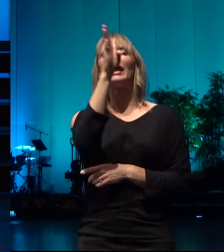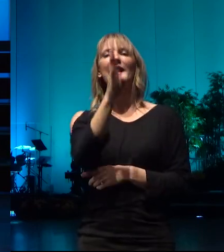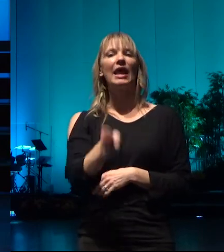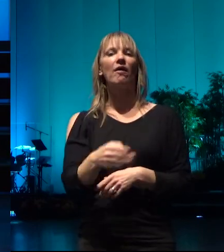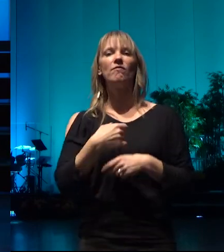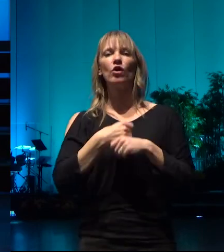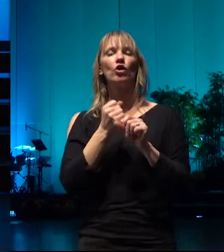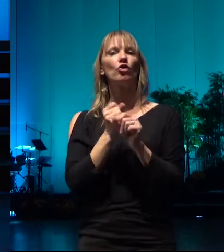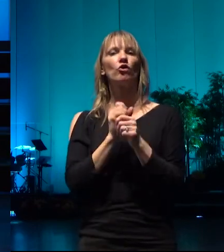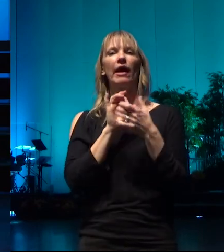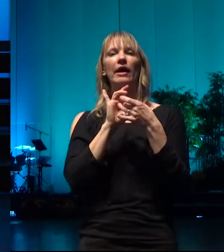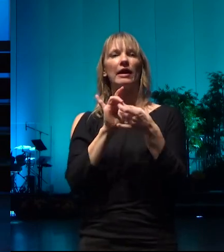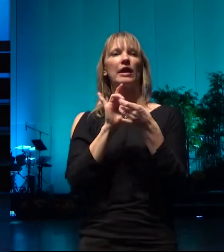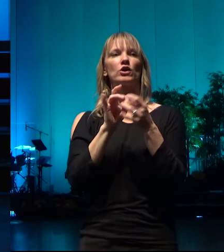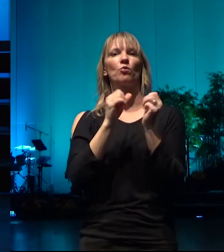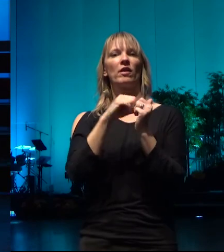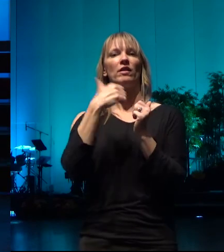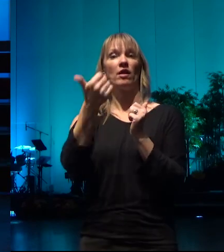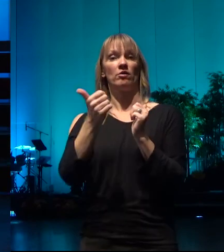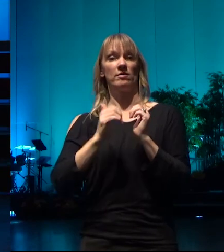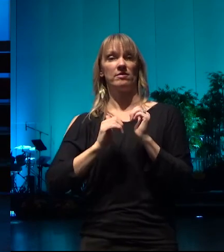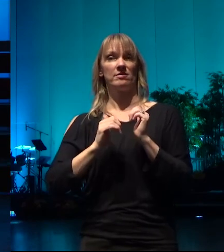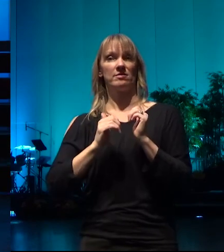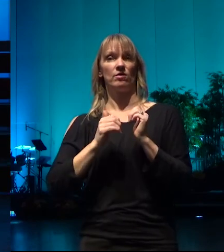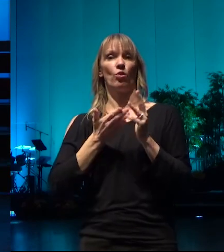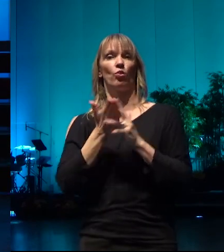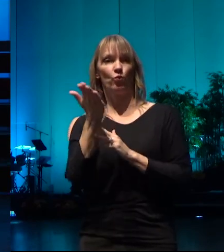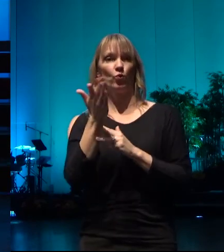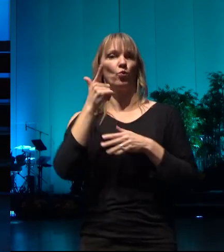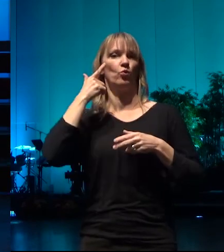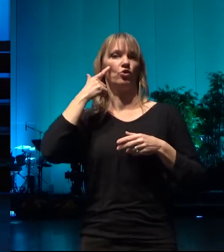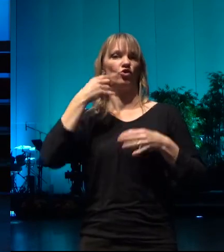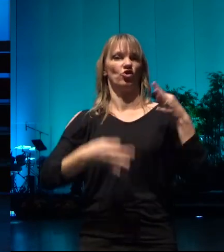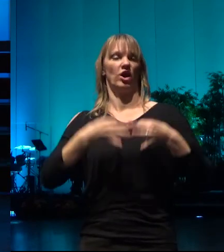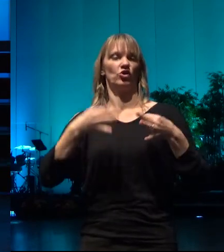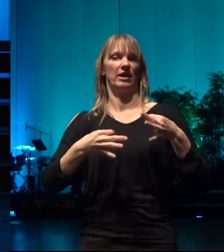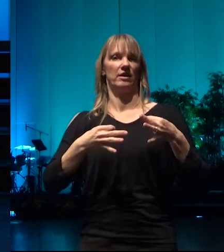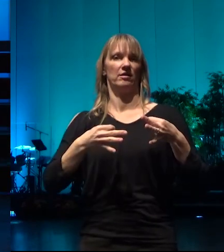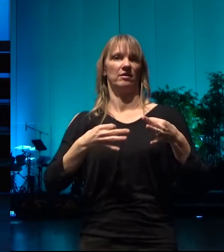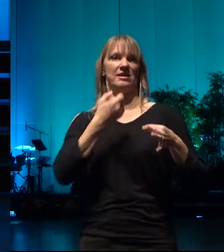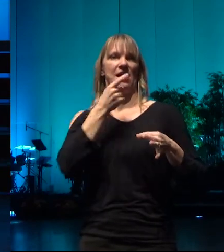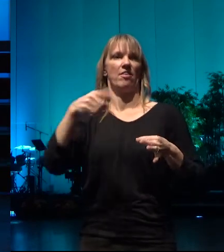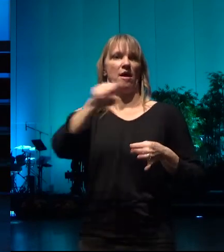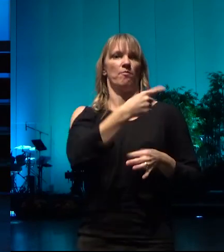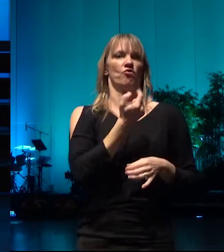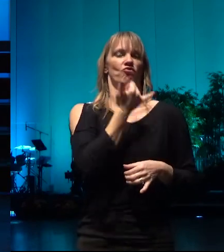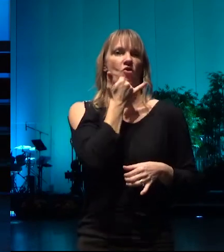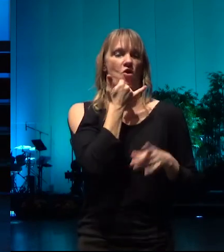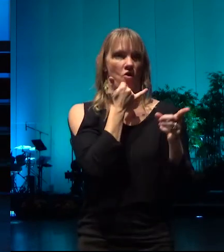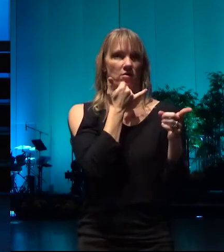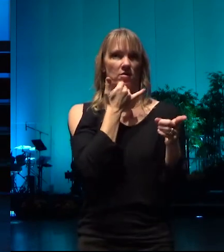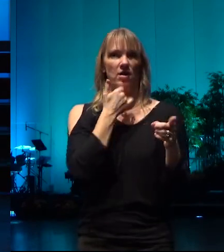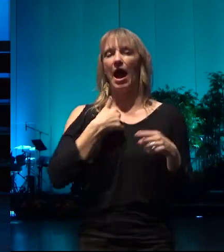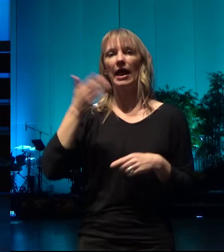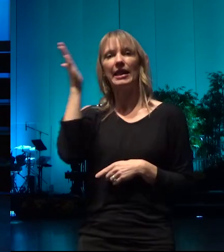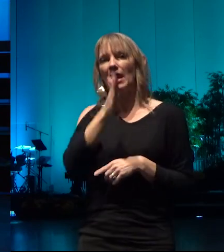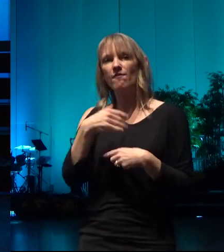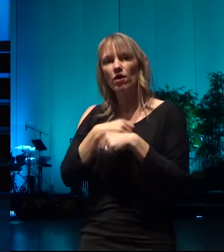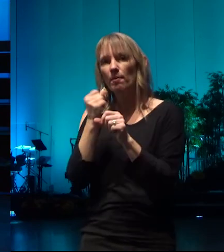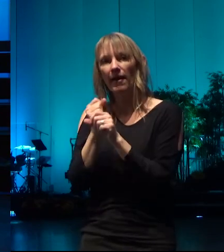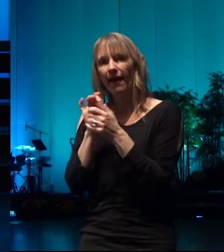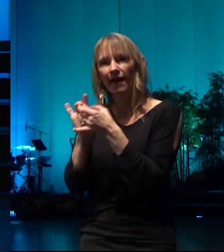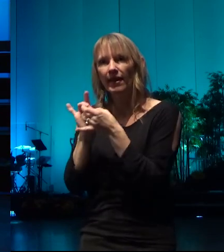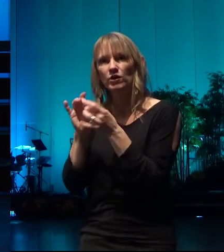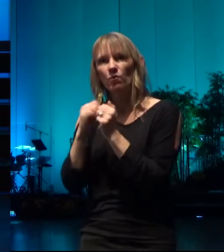will never create connection with other people by judging them and making them wrong. I will never